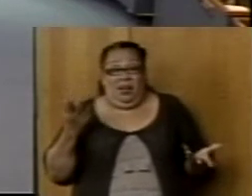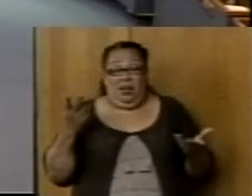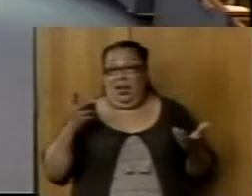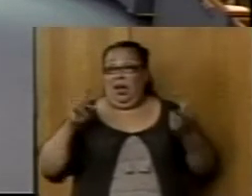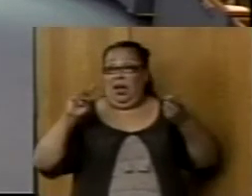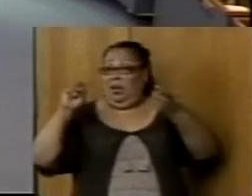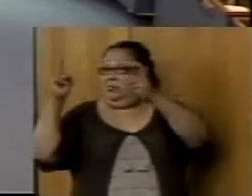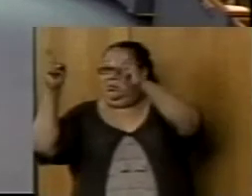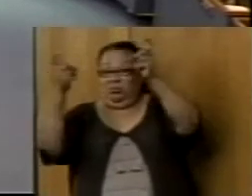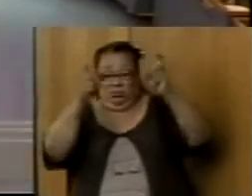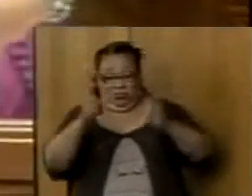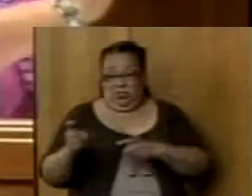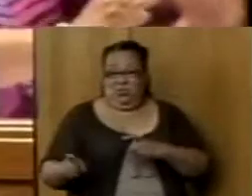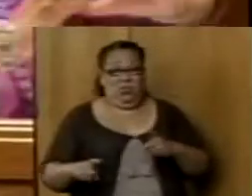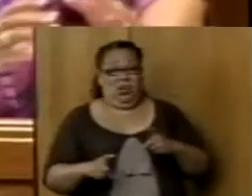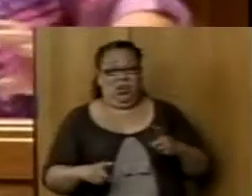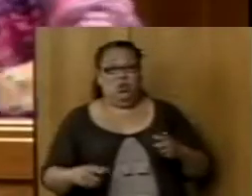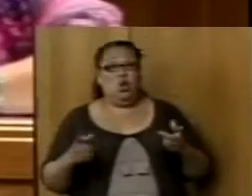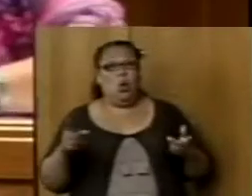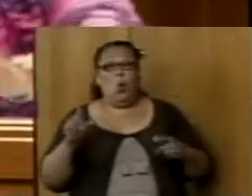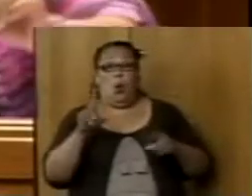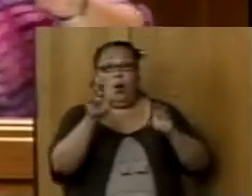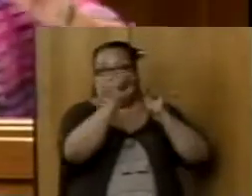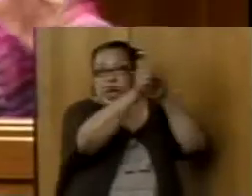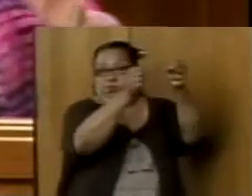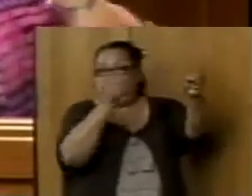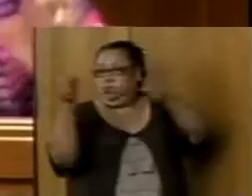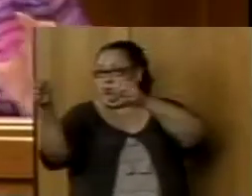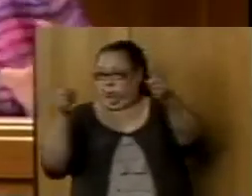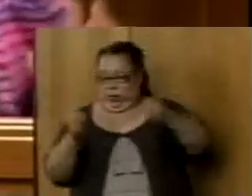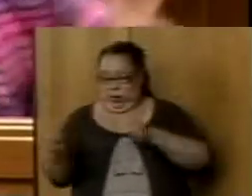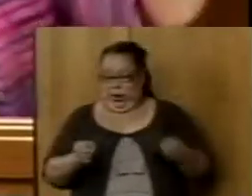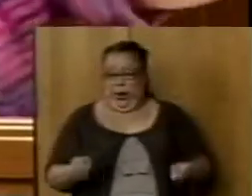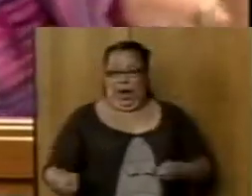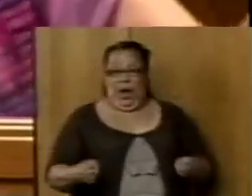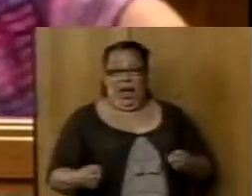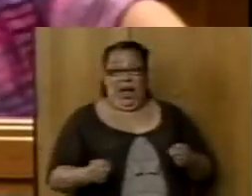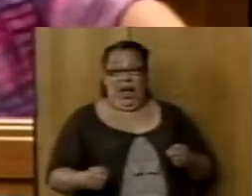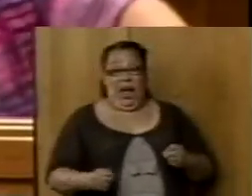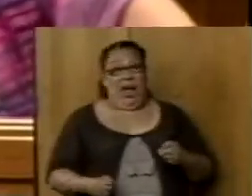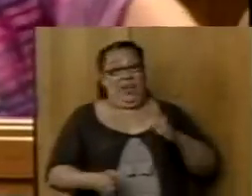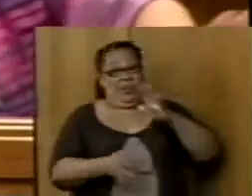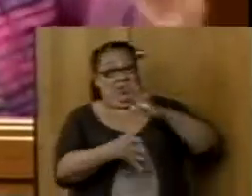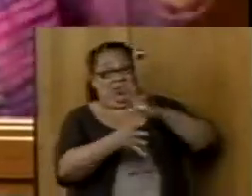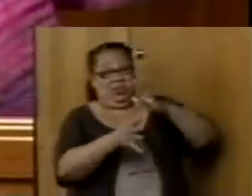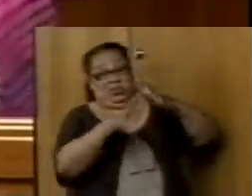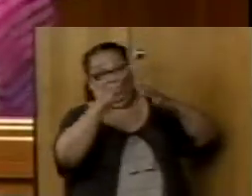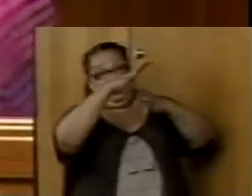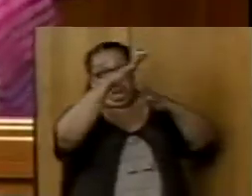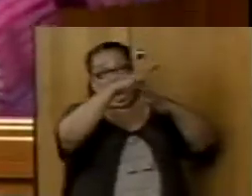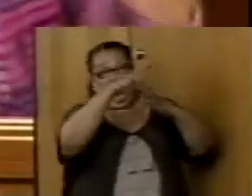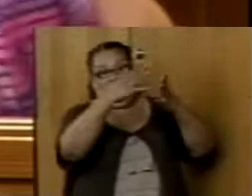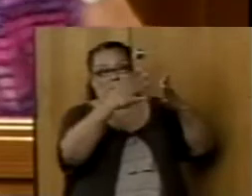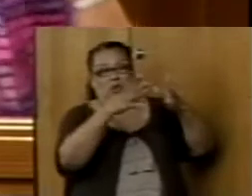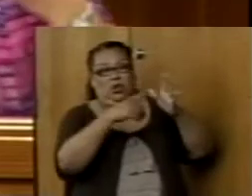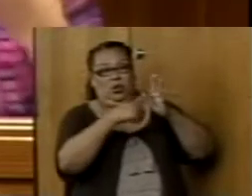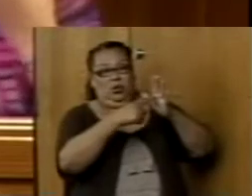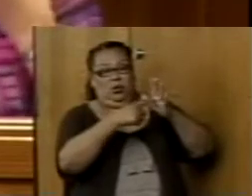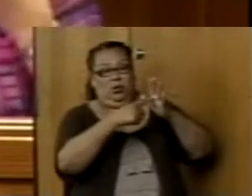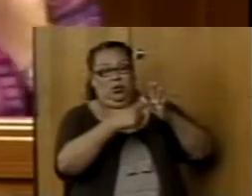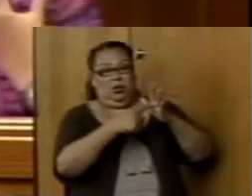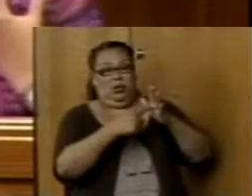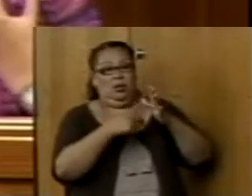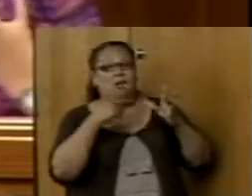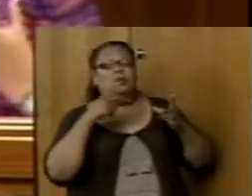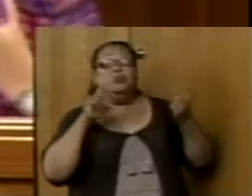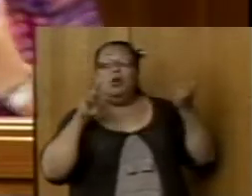and arbitrarily set them in where you want to put them, and their seniority is going to apply where you say, not where it used to be before. So I'm